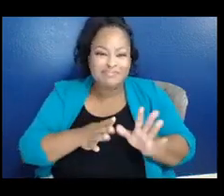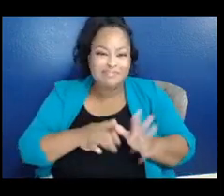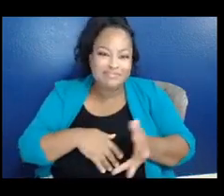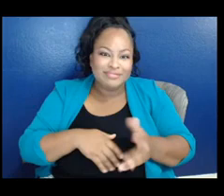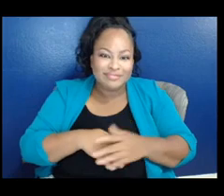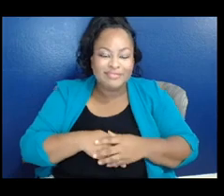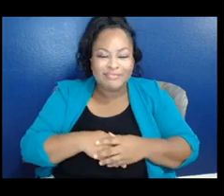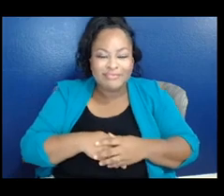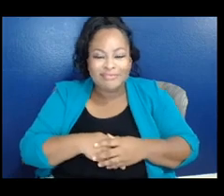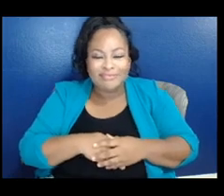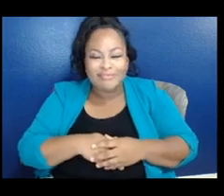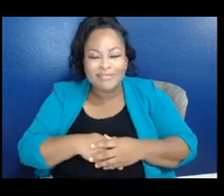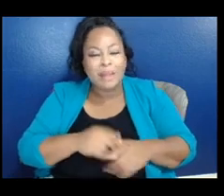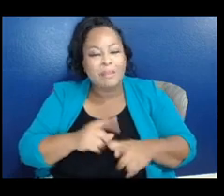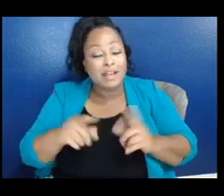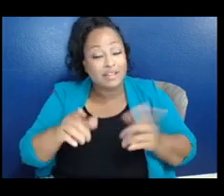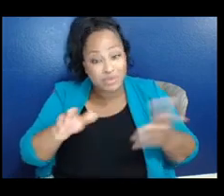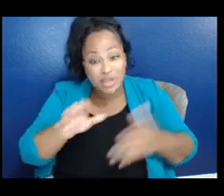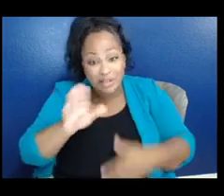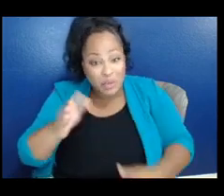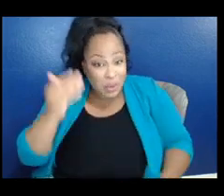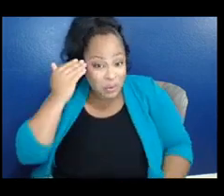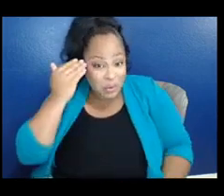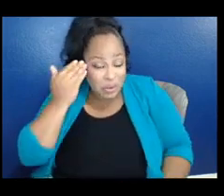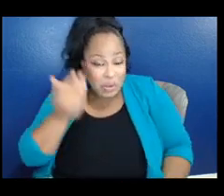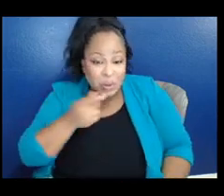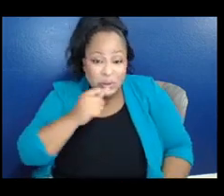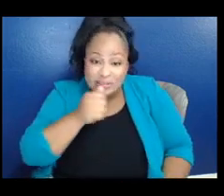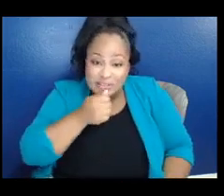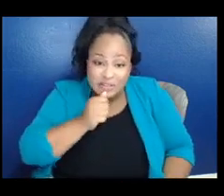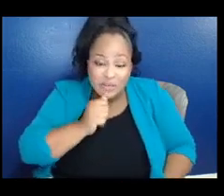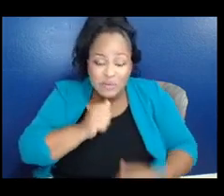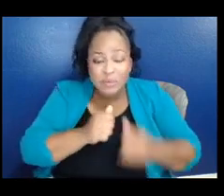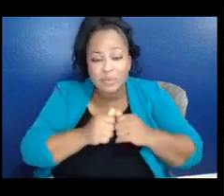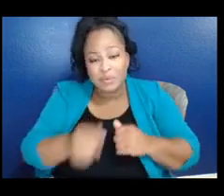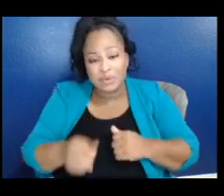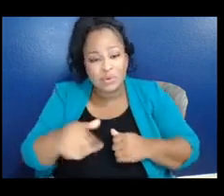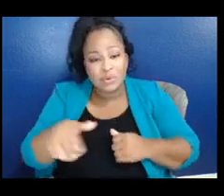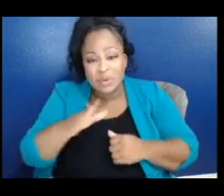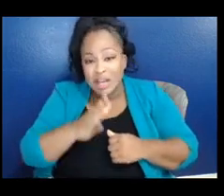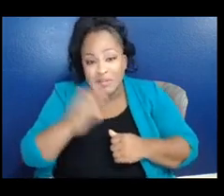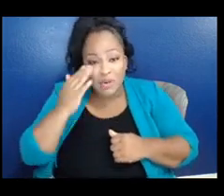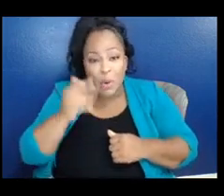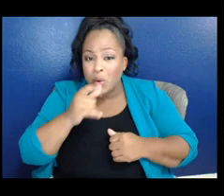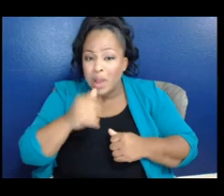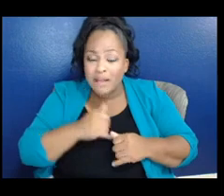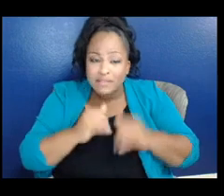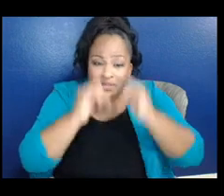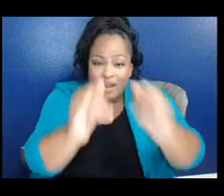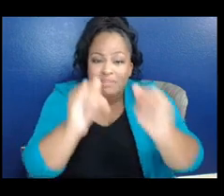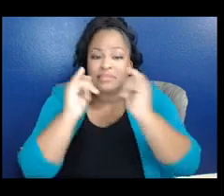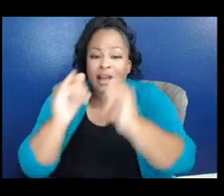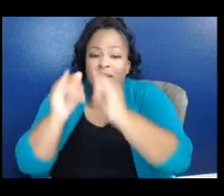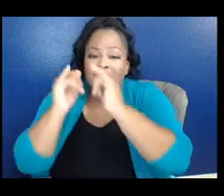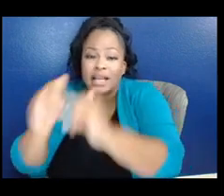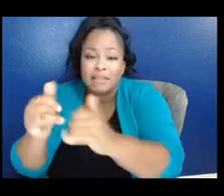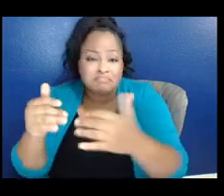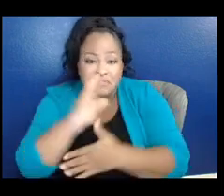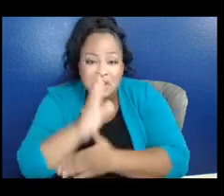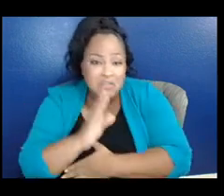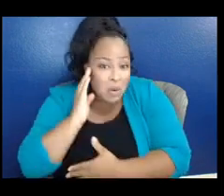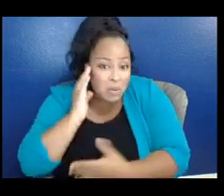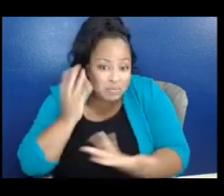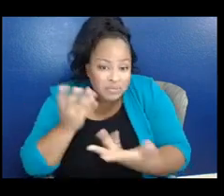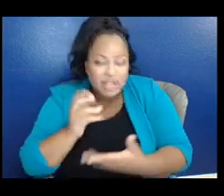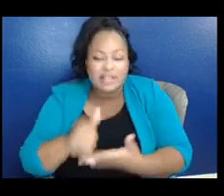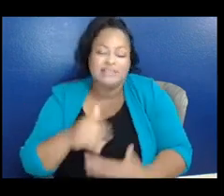on blast, if you will, but you never know who's suffering with you. You never know who's dealing with the same situation. And that's just